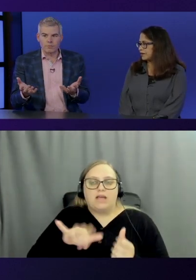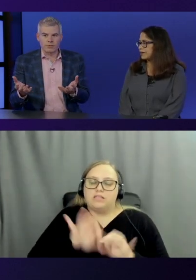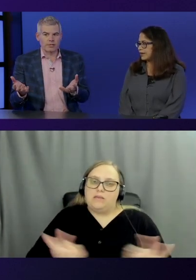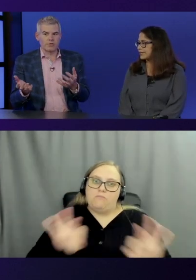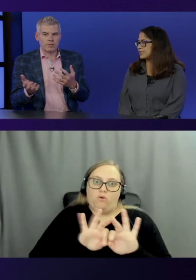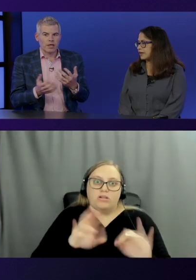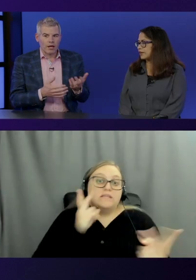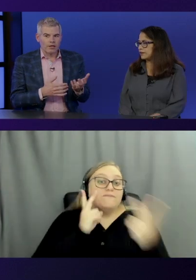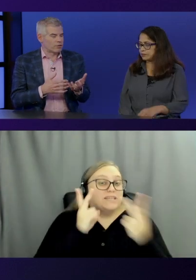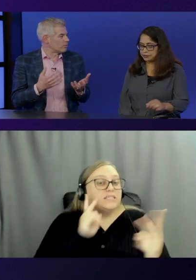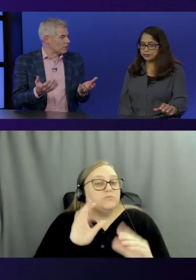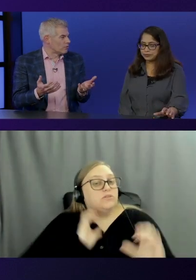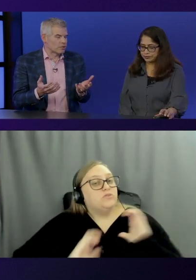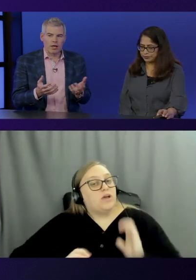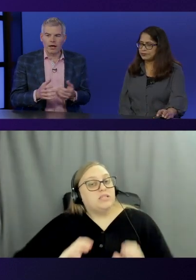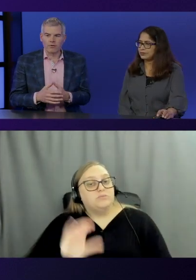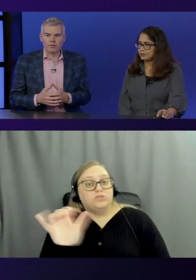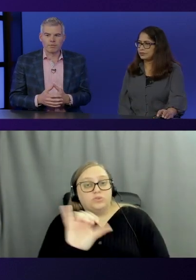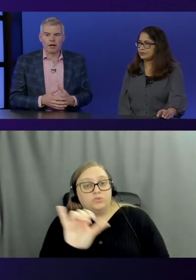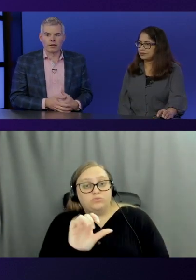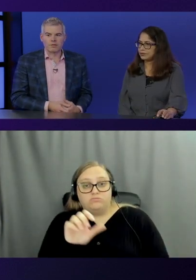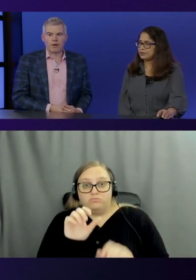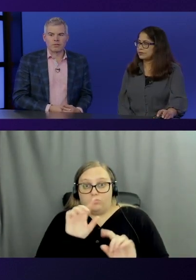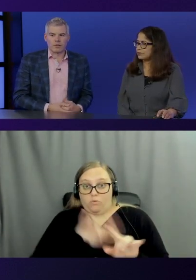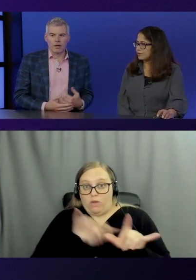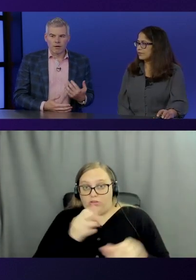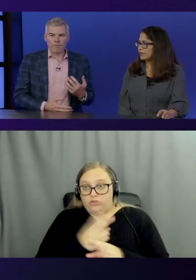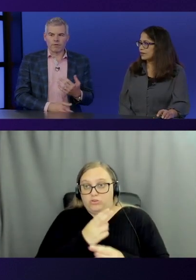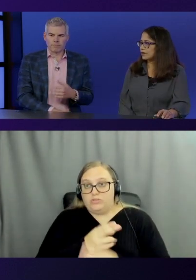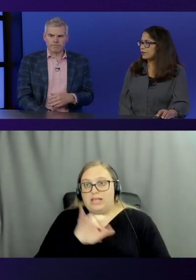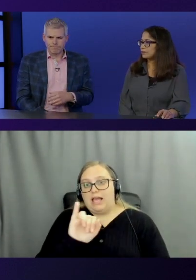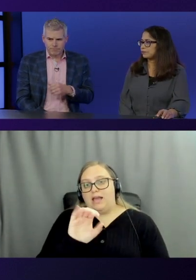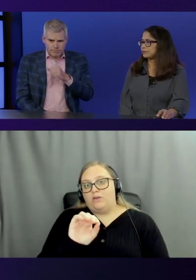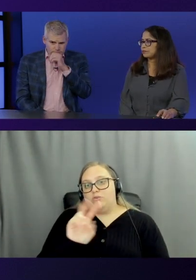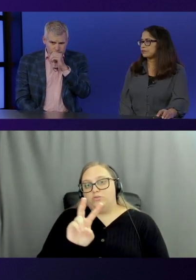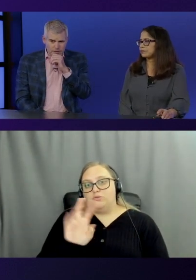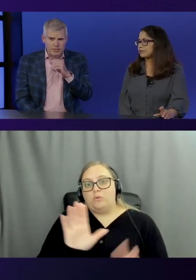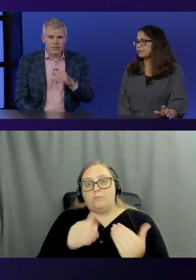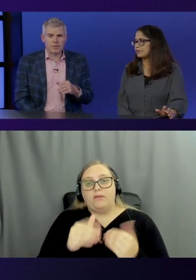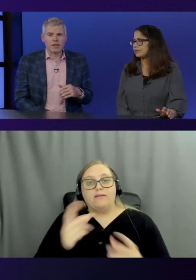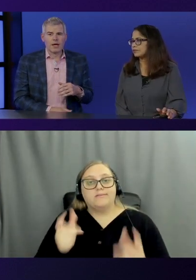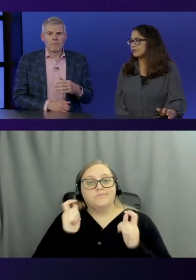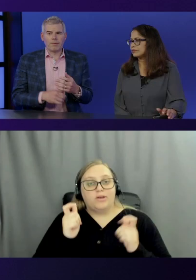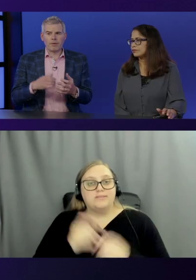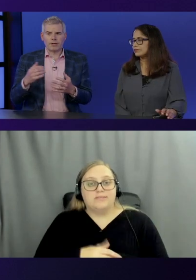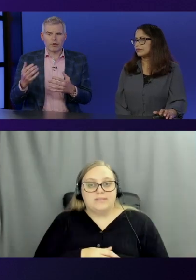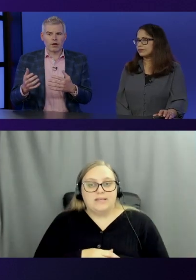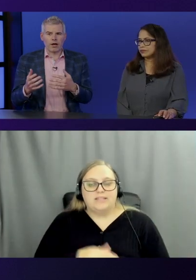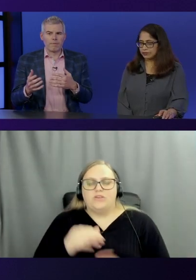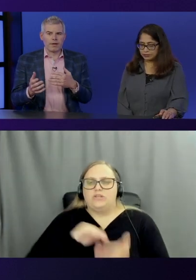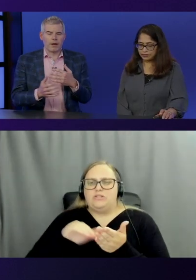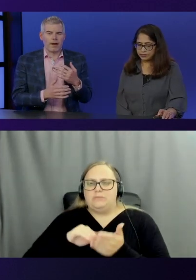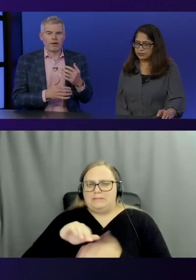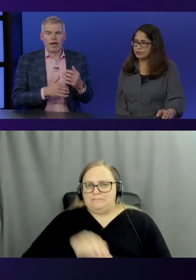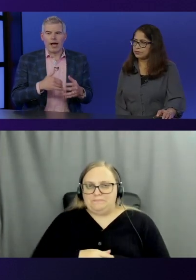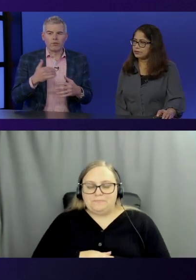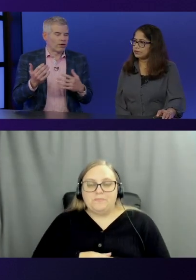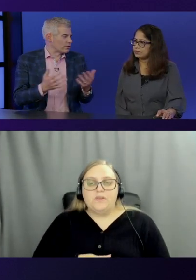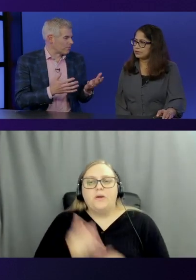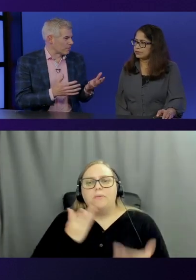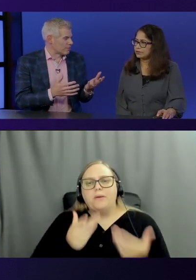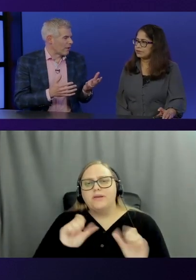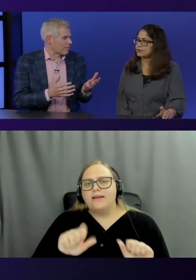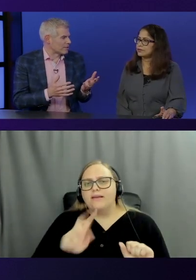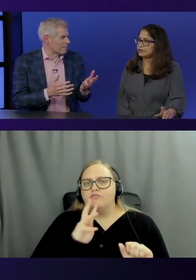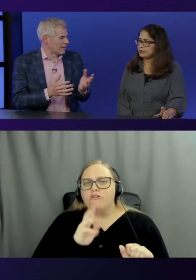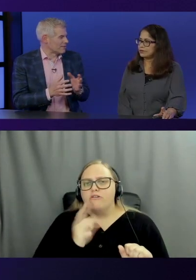customers as you use IO2 Block Express volumes. Excuse me. Maybe we could talk a bit about how large